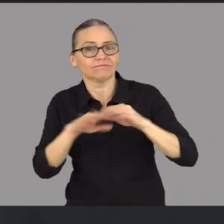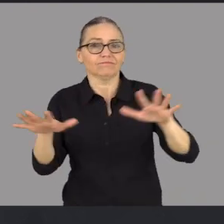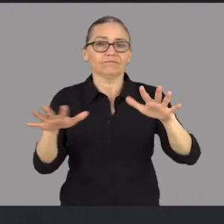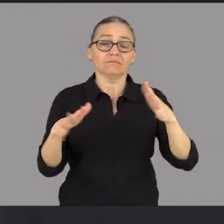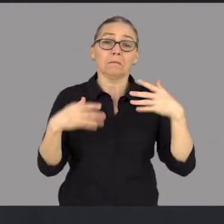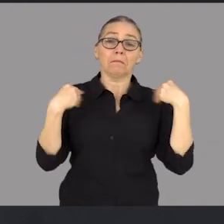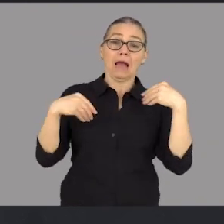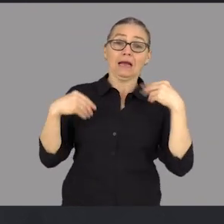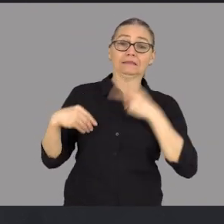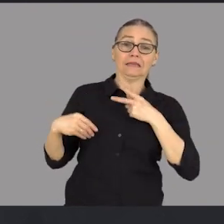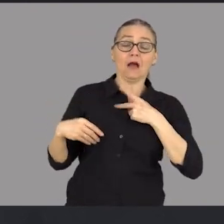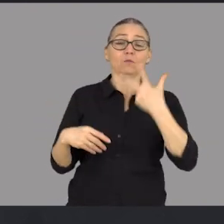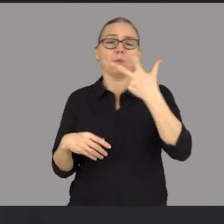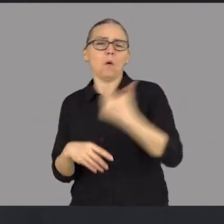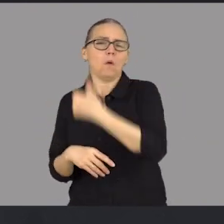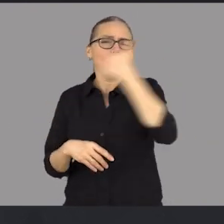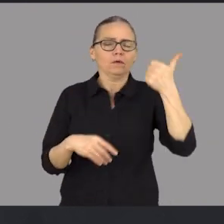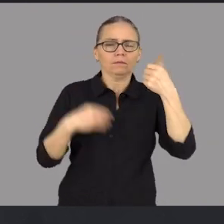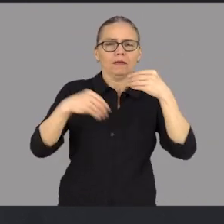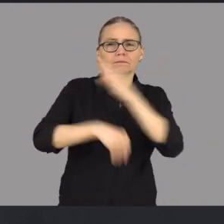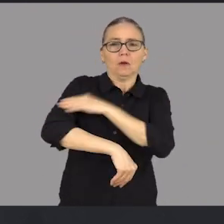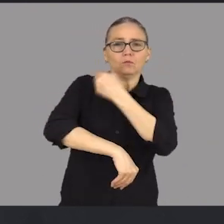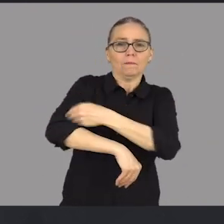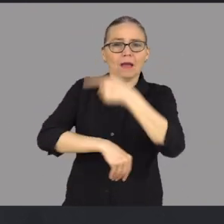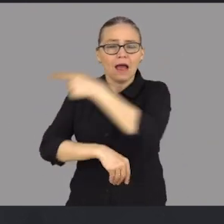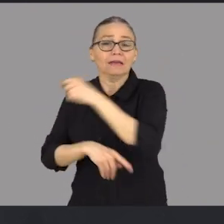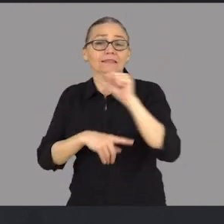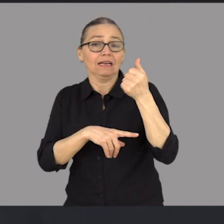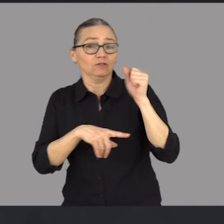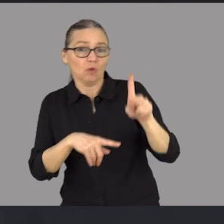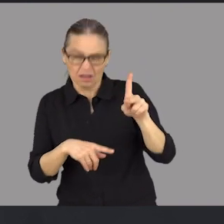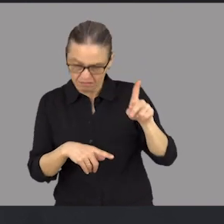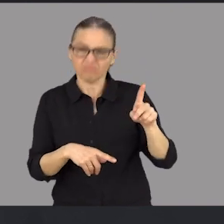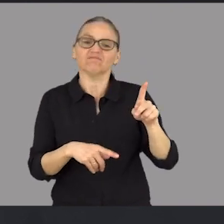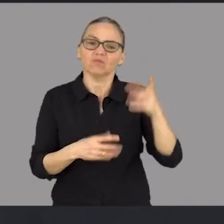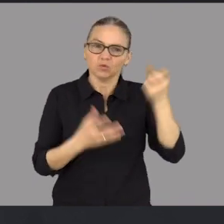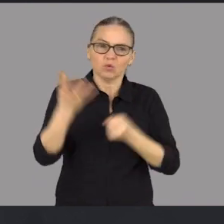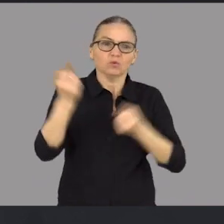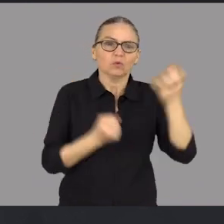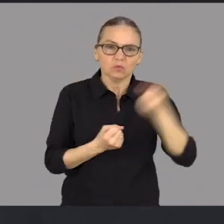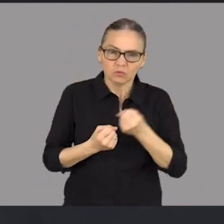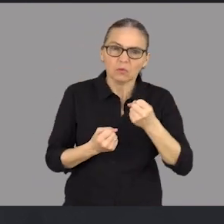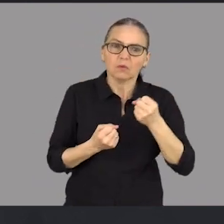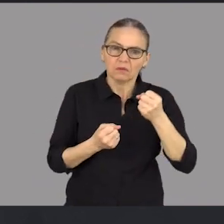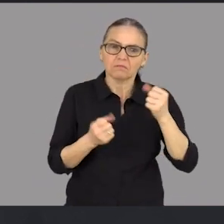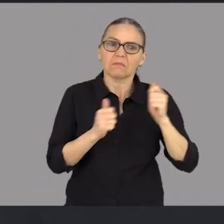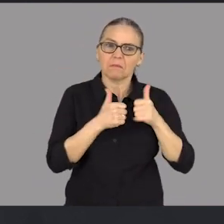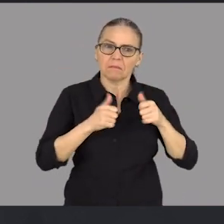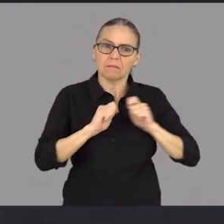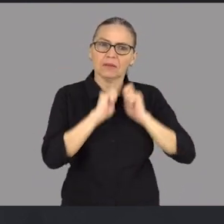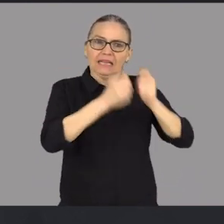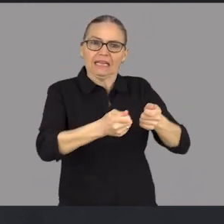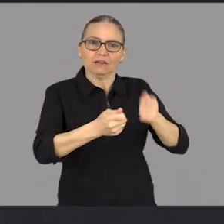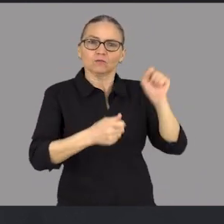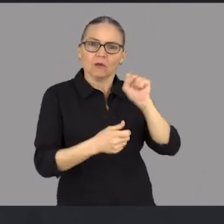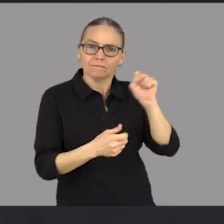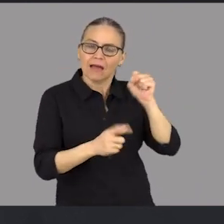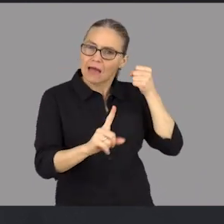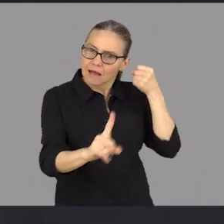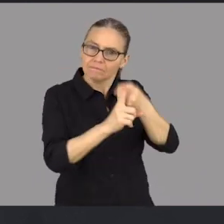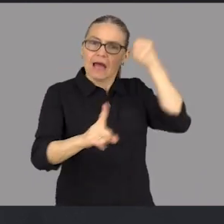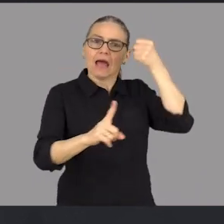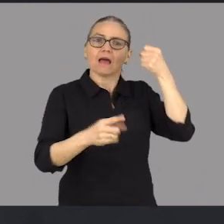Last year, we actually, because of our inclusive practices and partially because of the commercial we did with SARC,